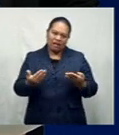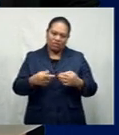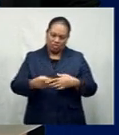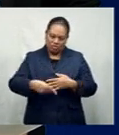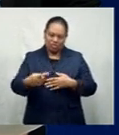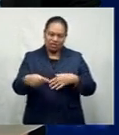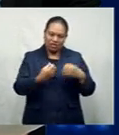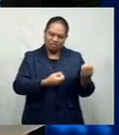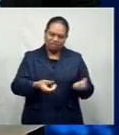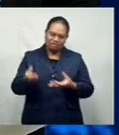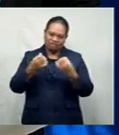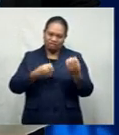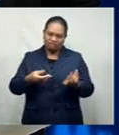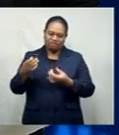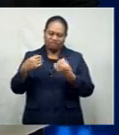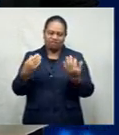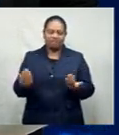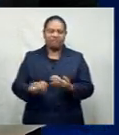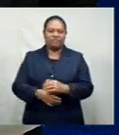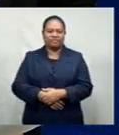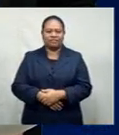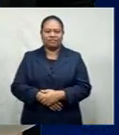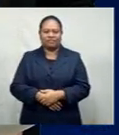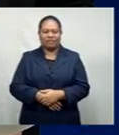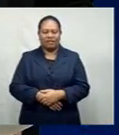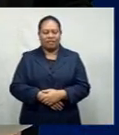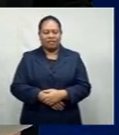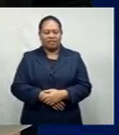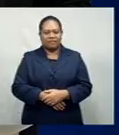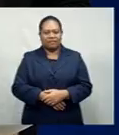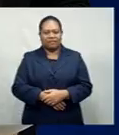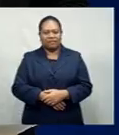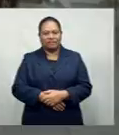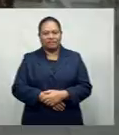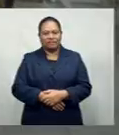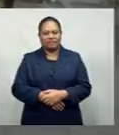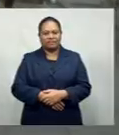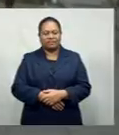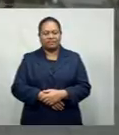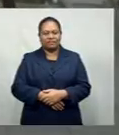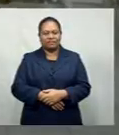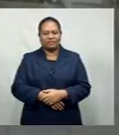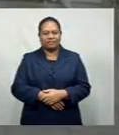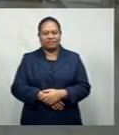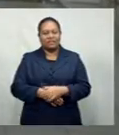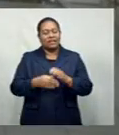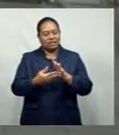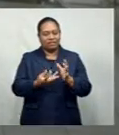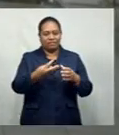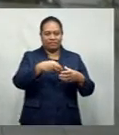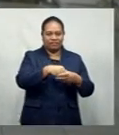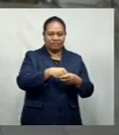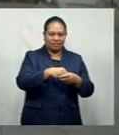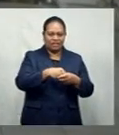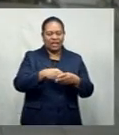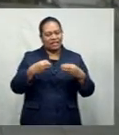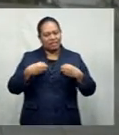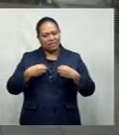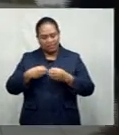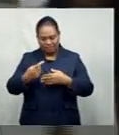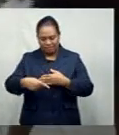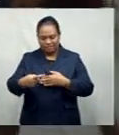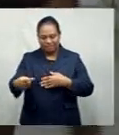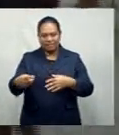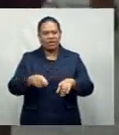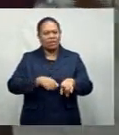postal services after decontamination. Josiah Nanunga reports. As part of its business continuity plan,